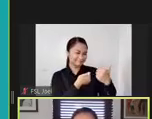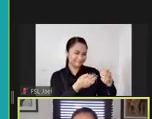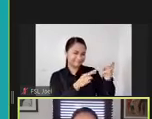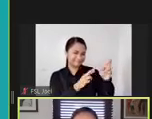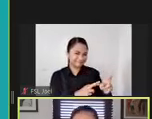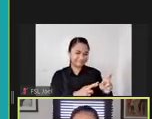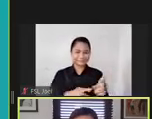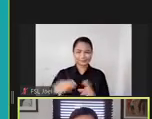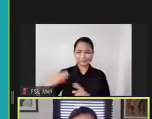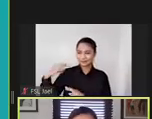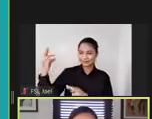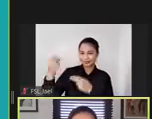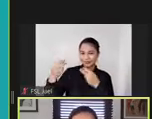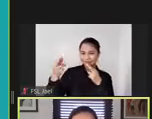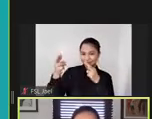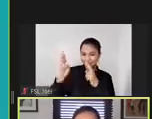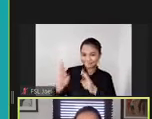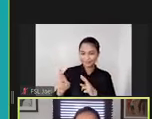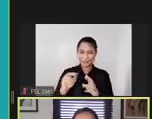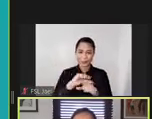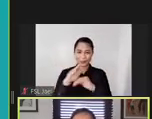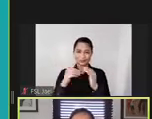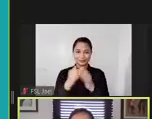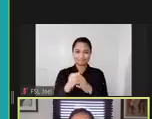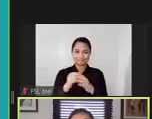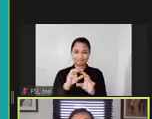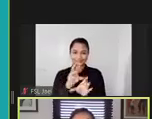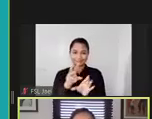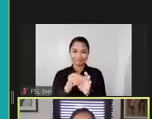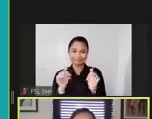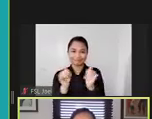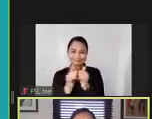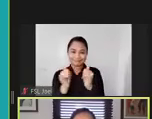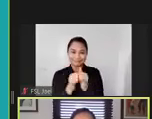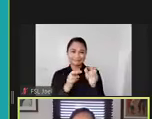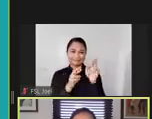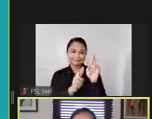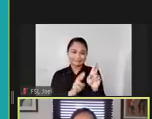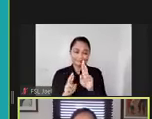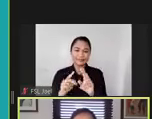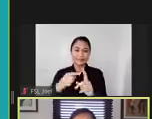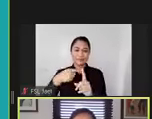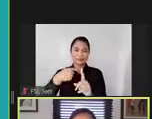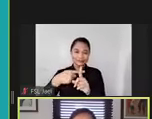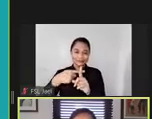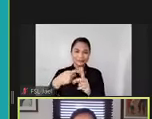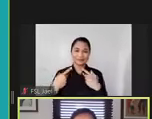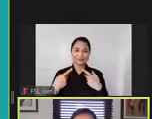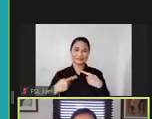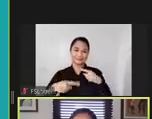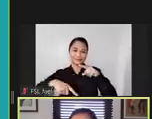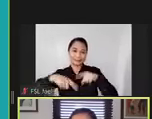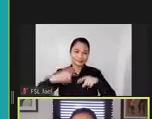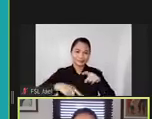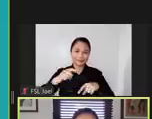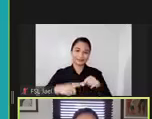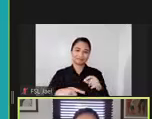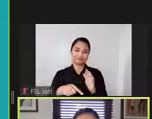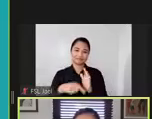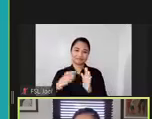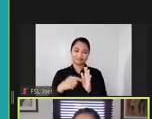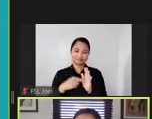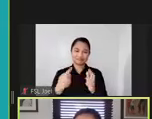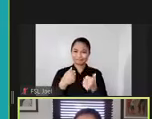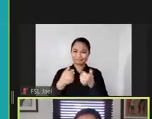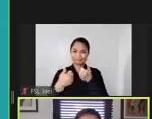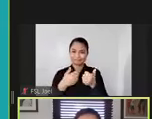When we come together at the Olympic Games, it doesn't matter where you're from. It doesn't matter how old you are, whether you're a